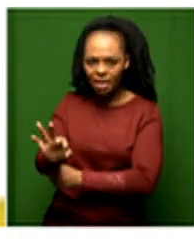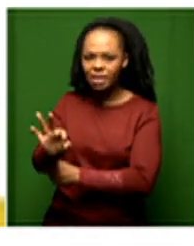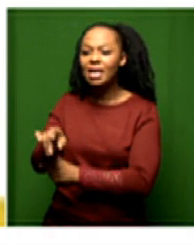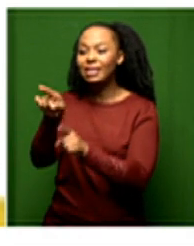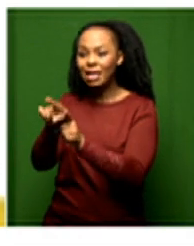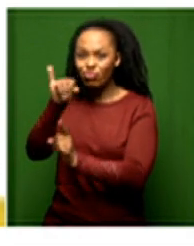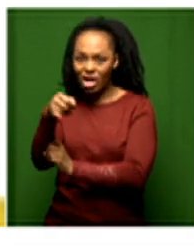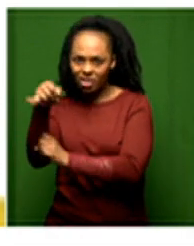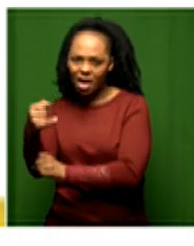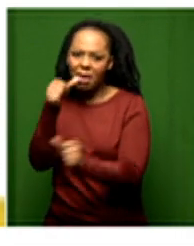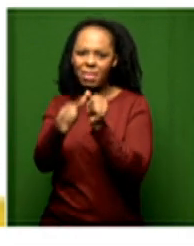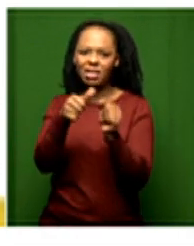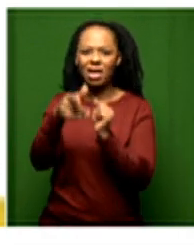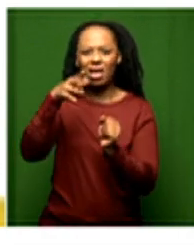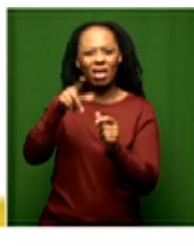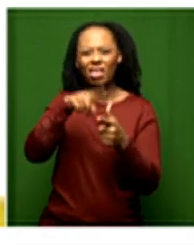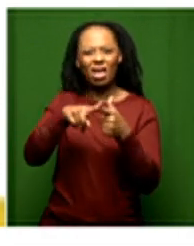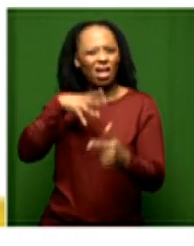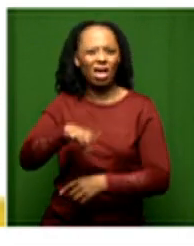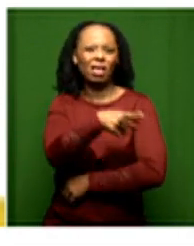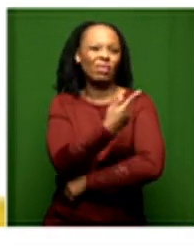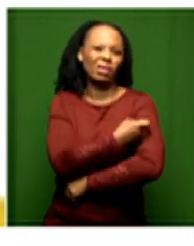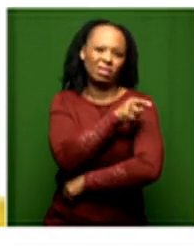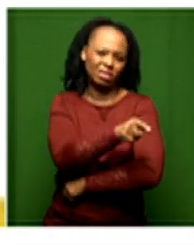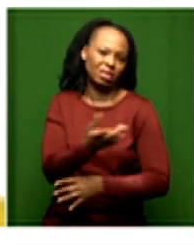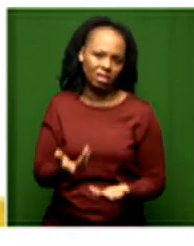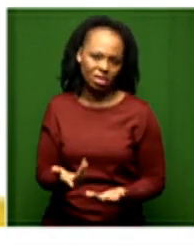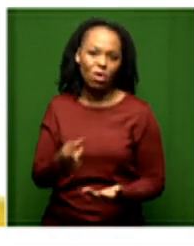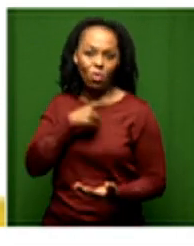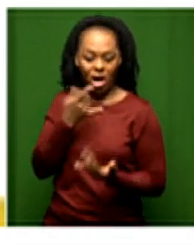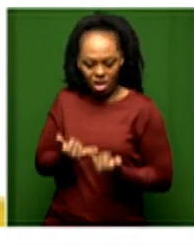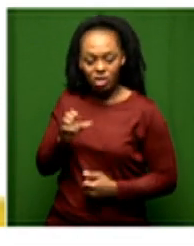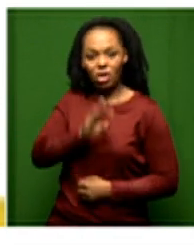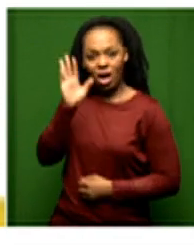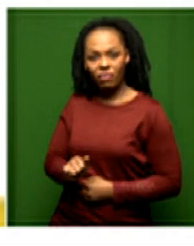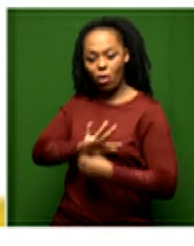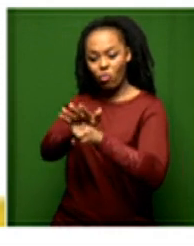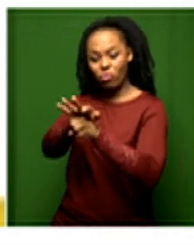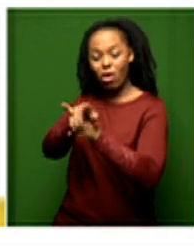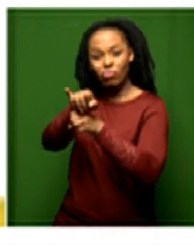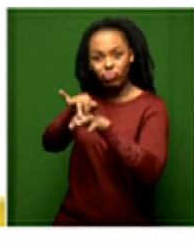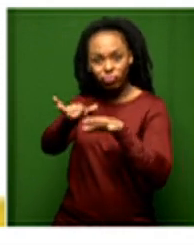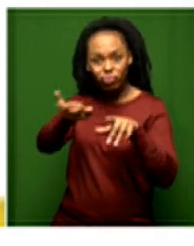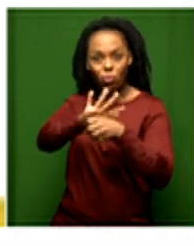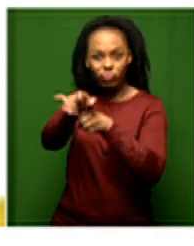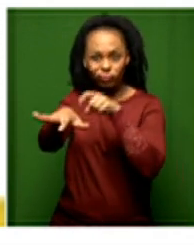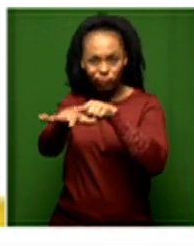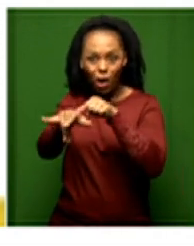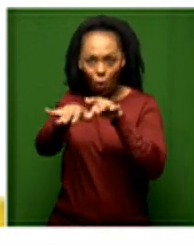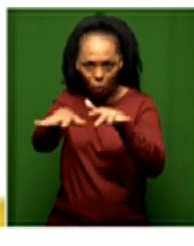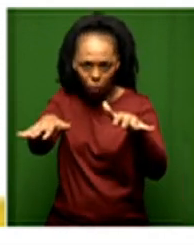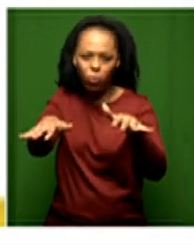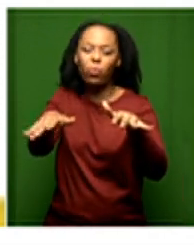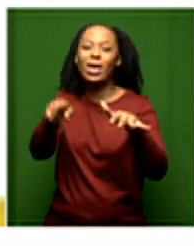other vaccines, against the South African variant. I think the challenge that others had was the South